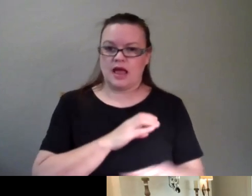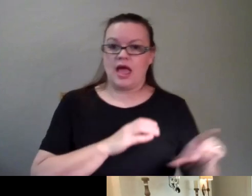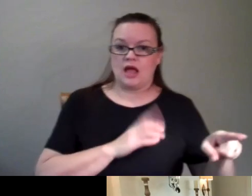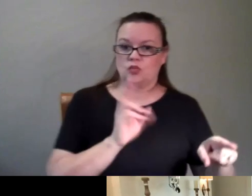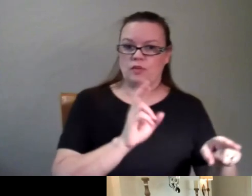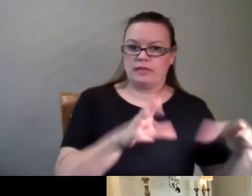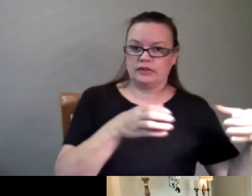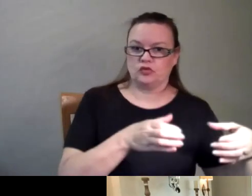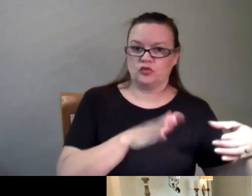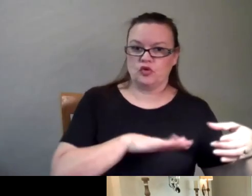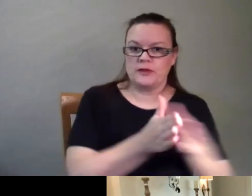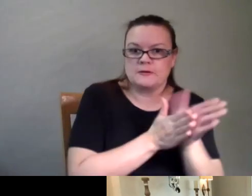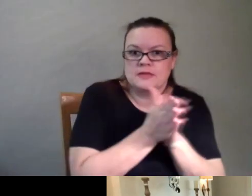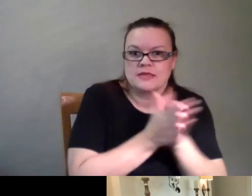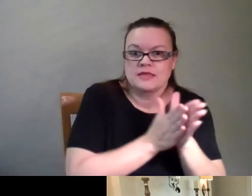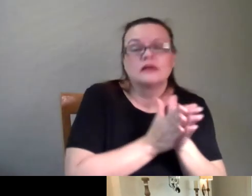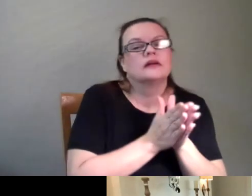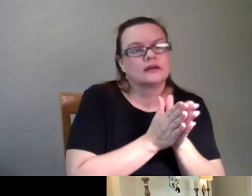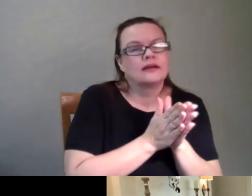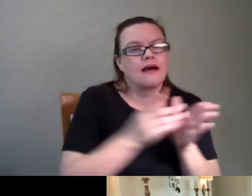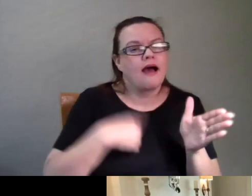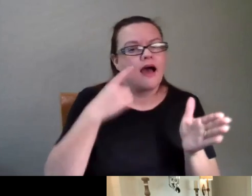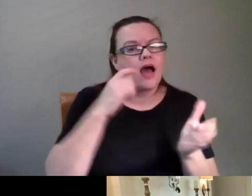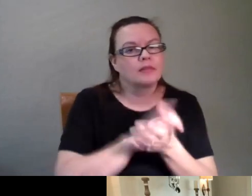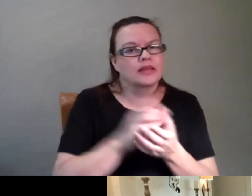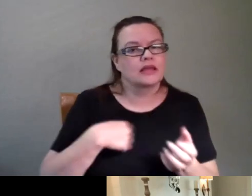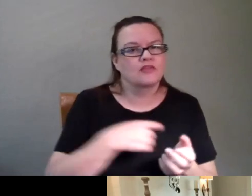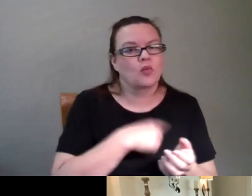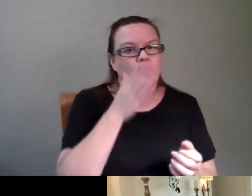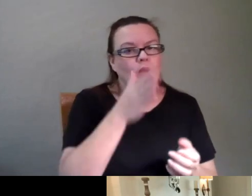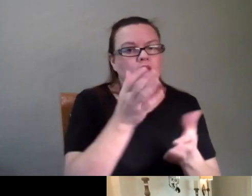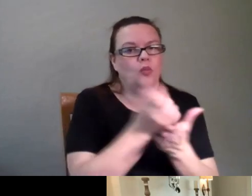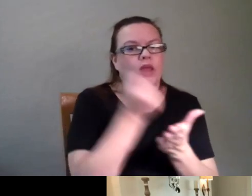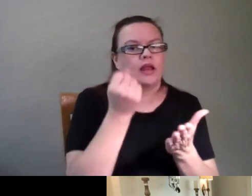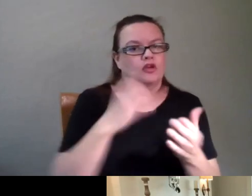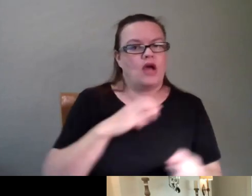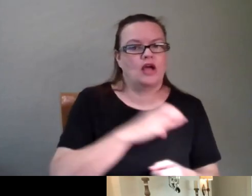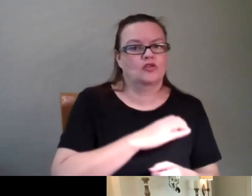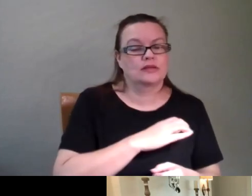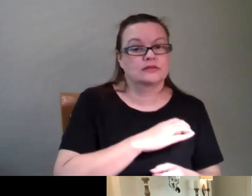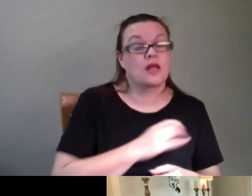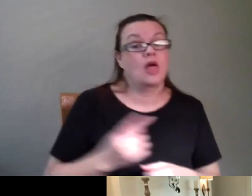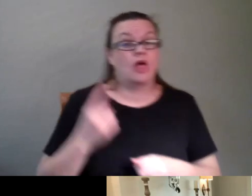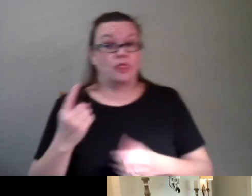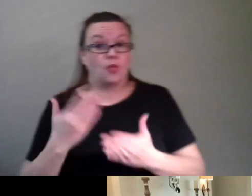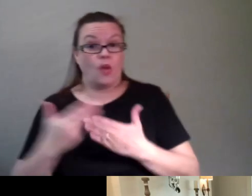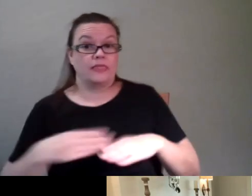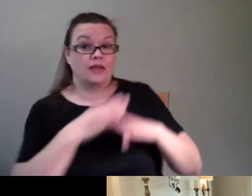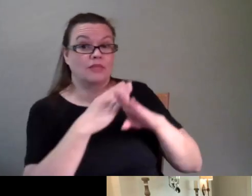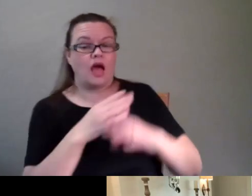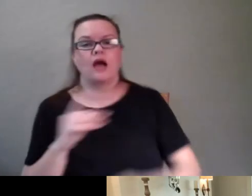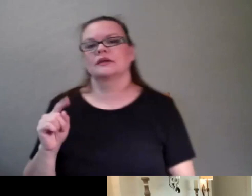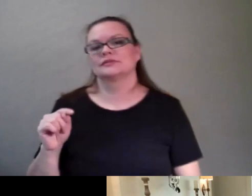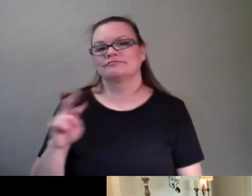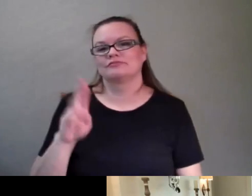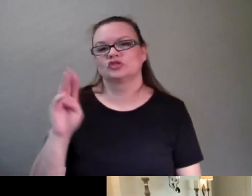thing that can keep that from happening is if Trump gets out there again and gets the Democrats' intensity up. So